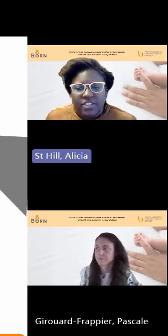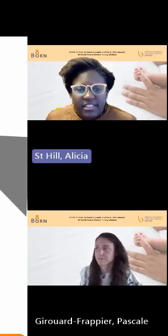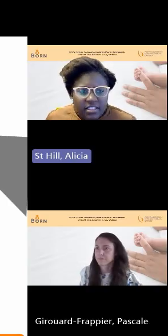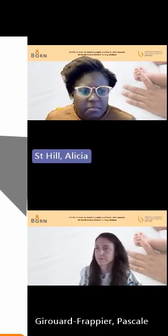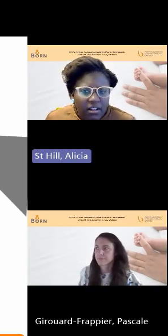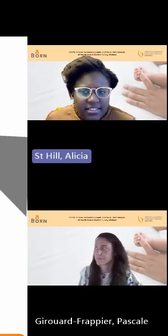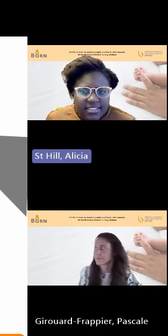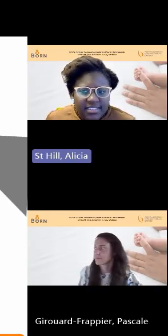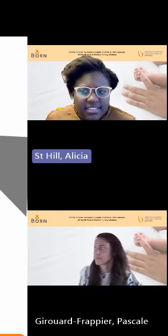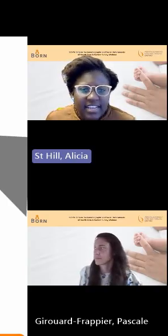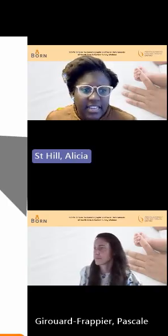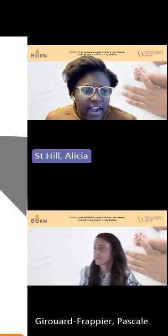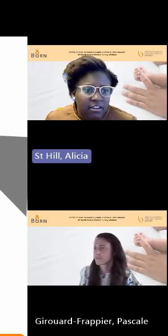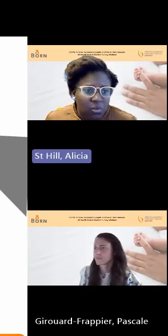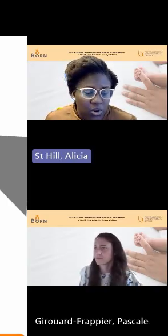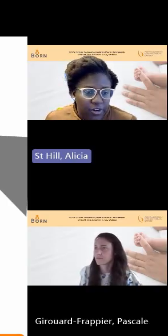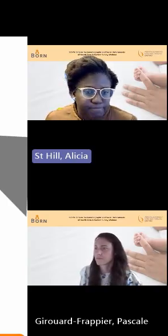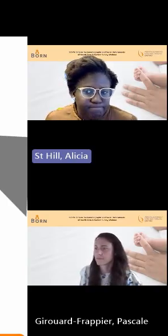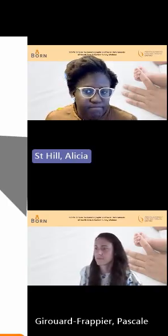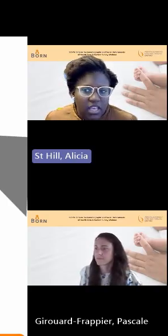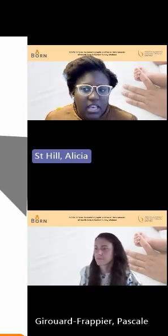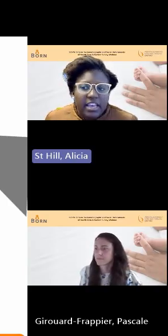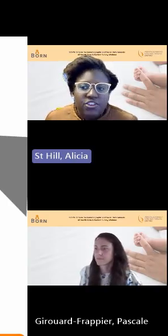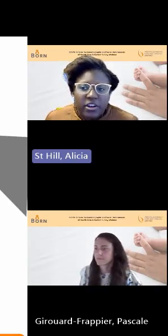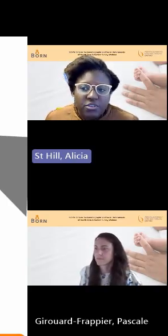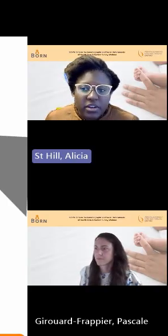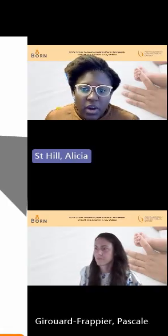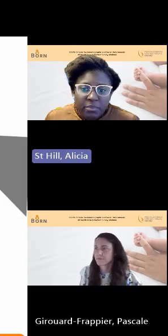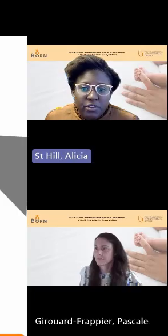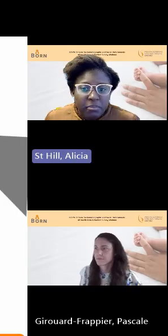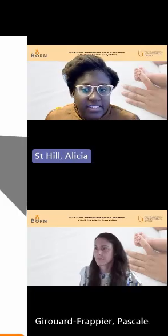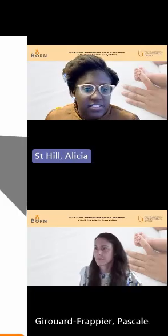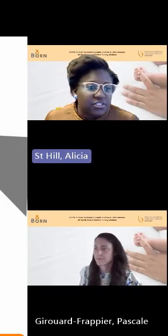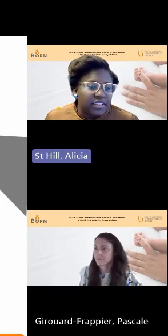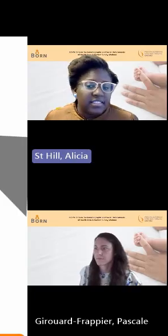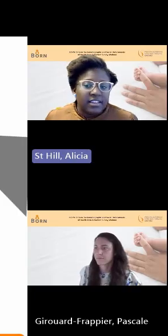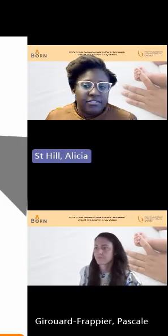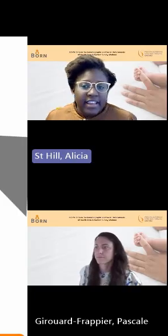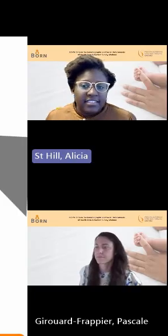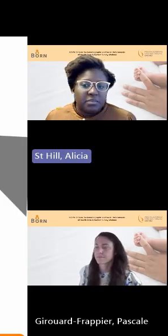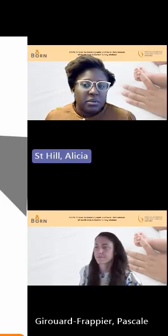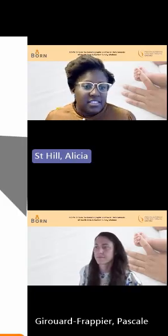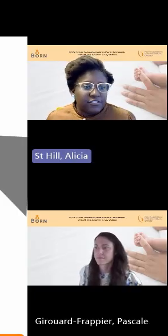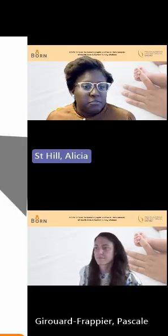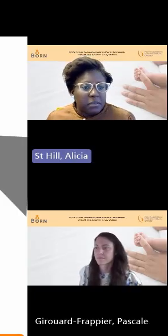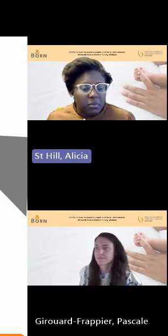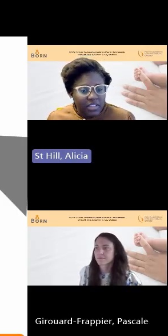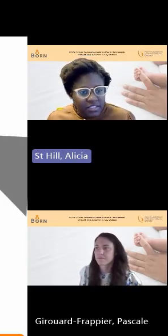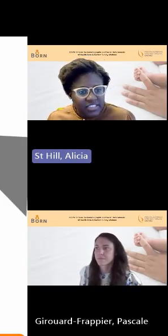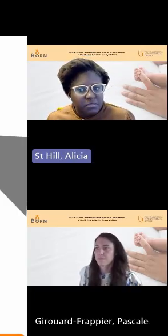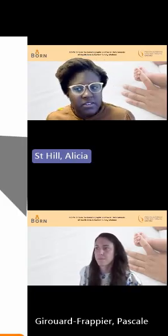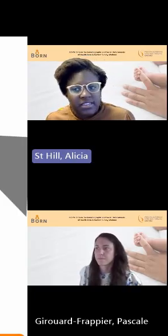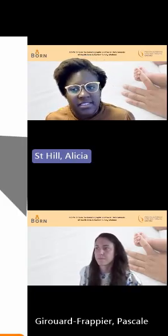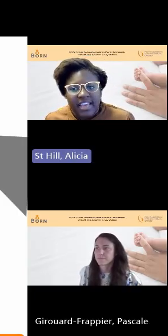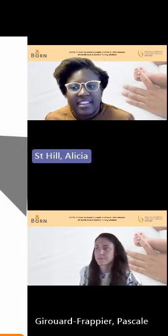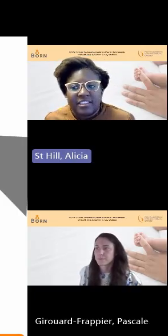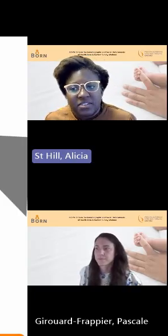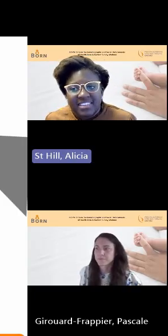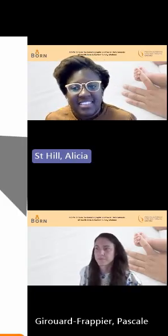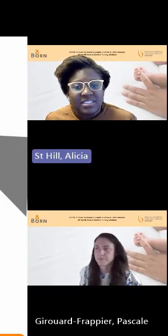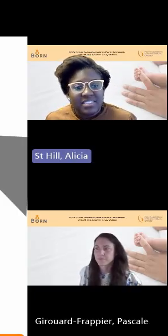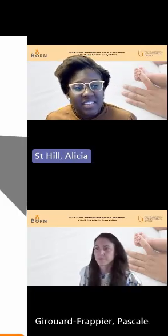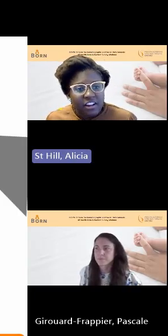and strengthen the policies that guide our work. In 2021, we were pleased to strengthen the advice that we receive from people with lived experience